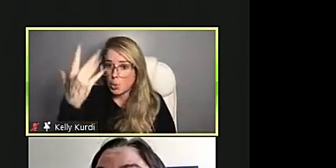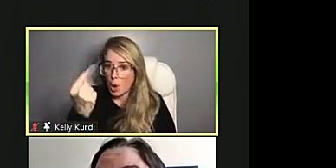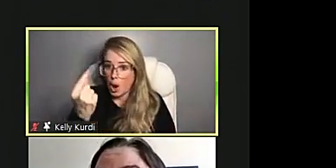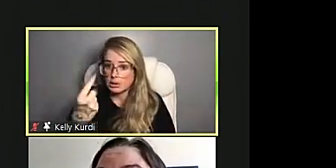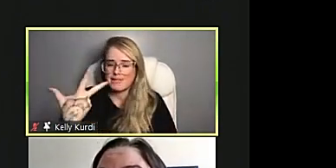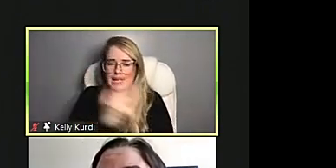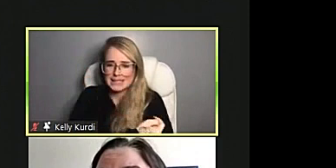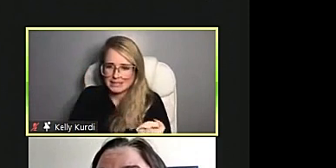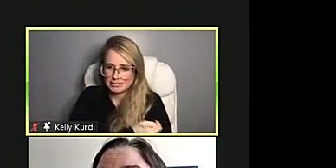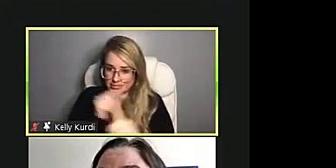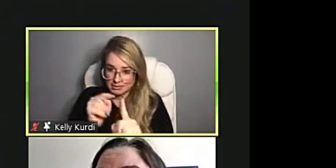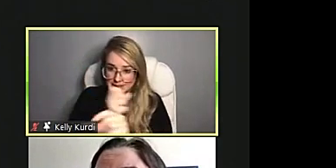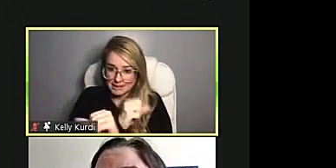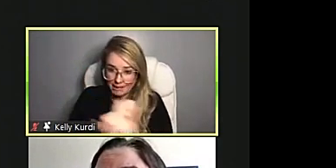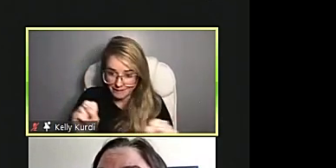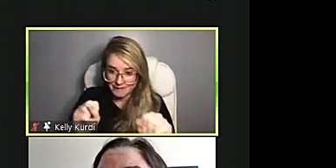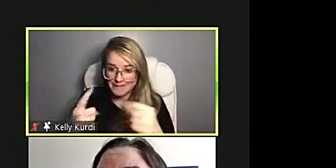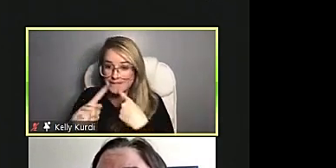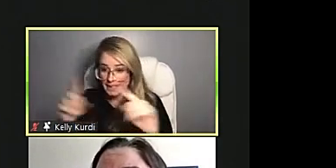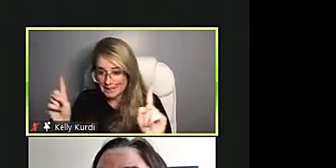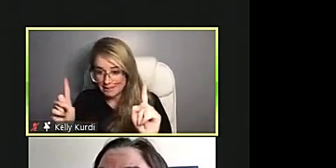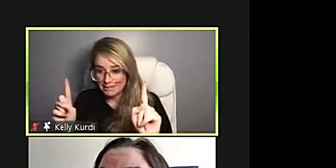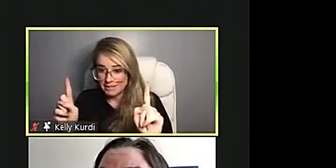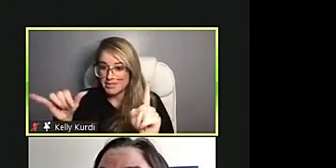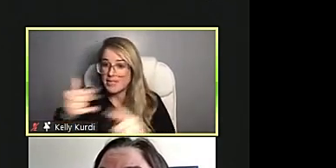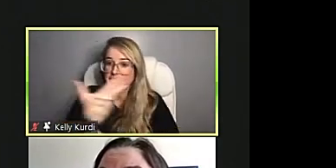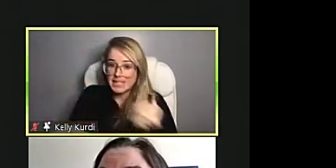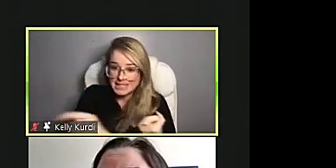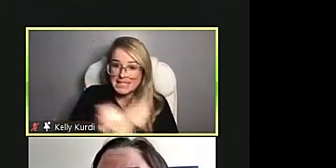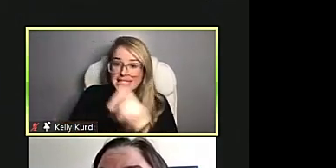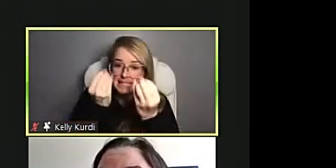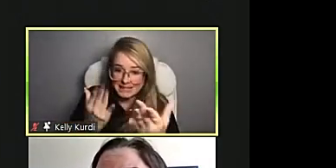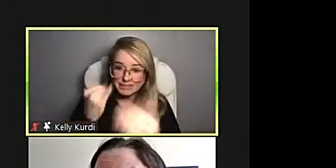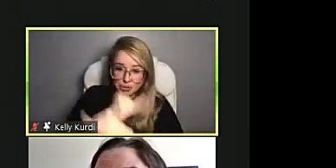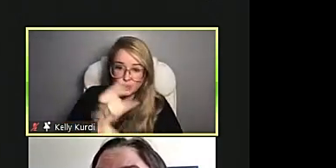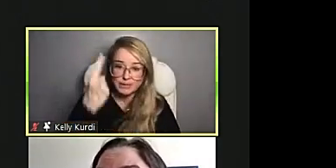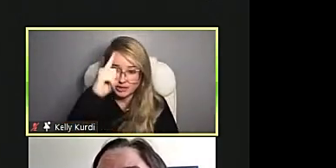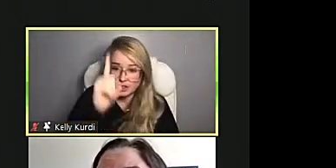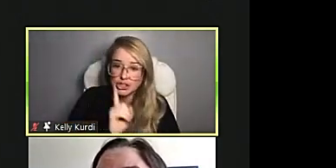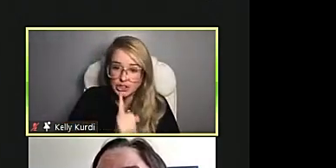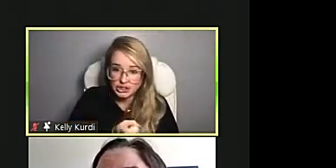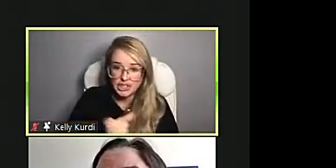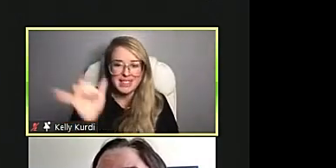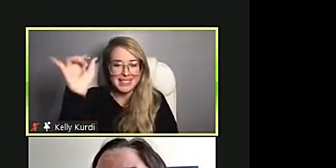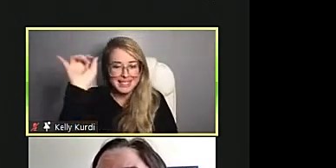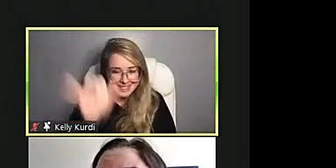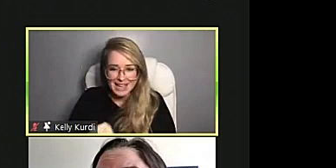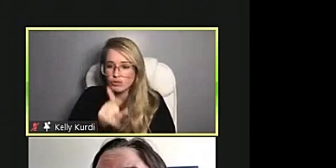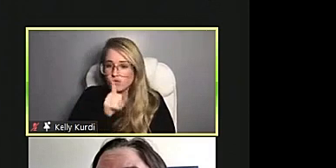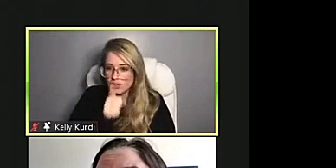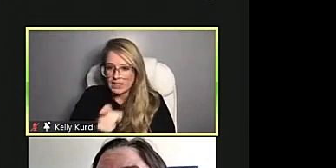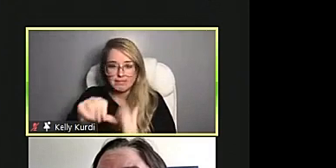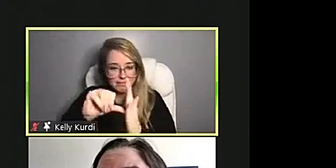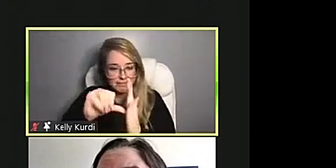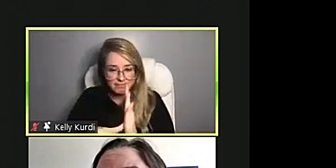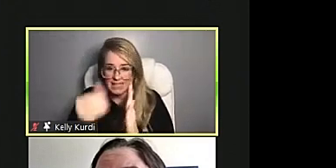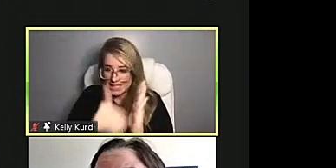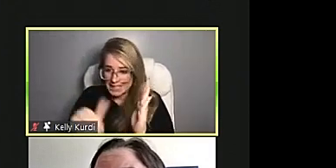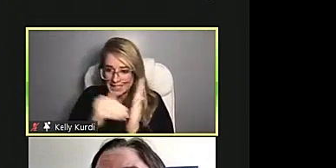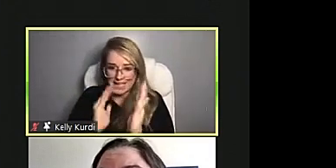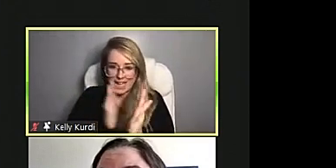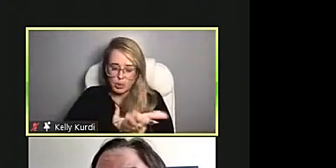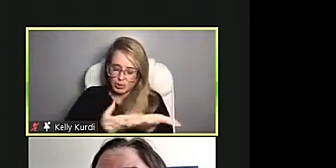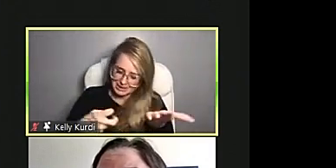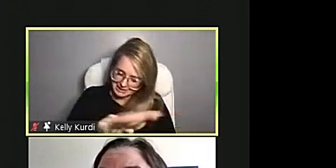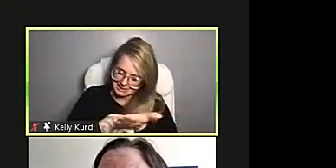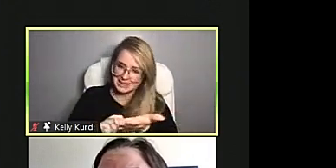effective. And what we know is the vaccine gives you immunity. And that is really, again, our ticket out of